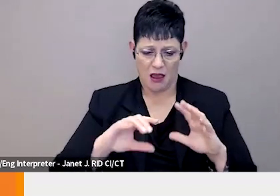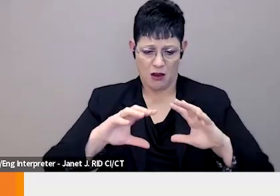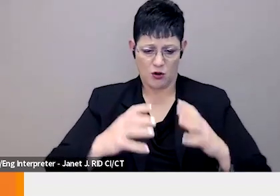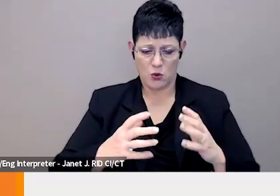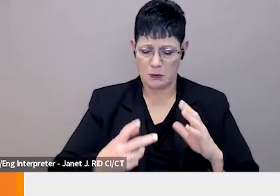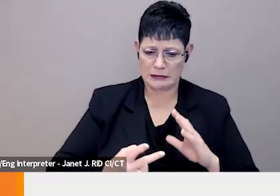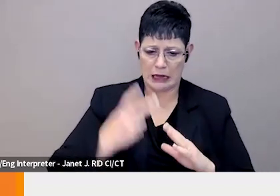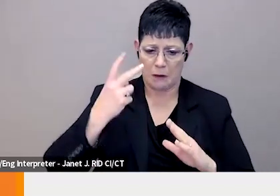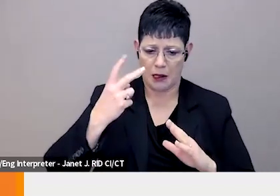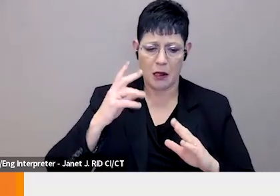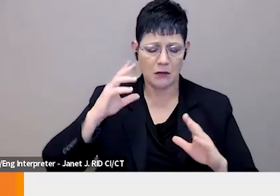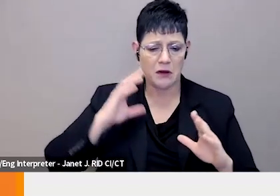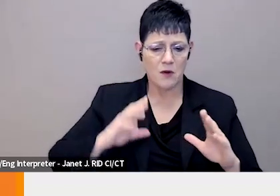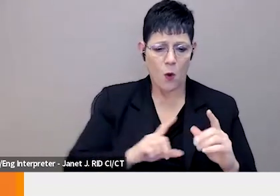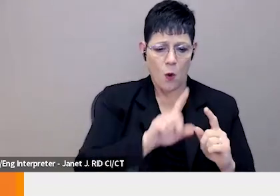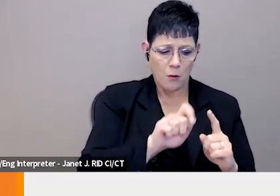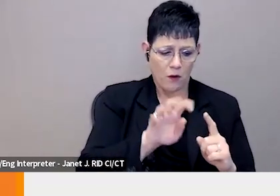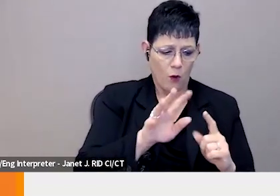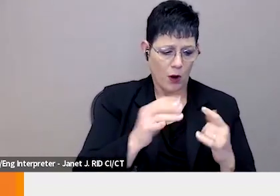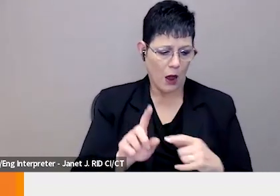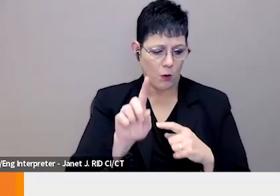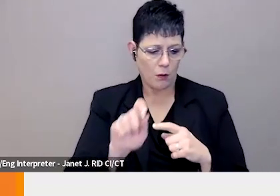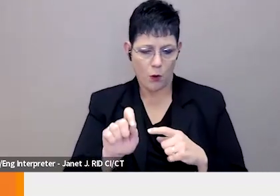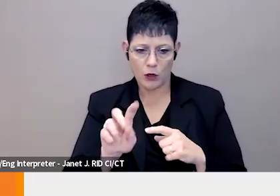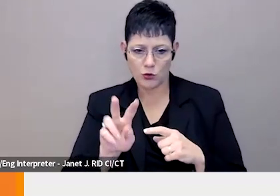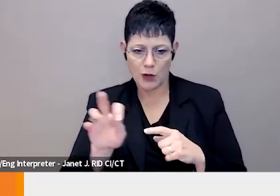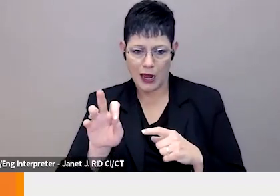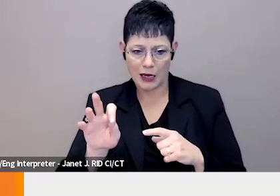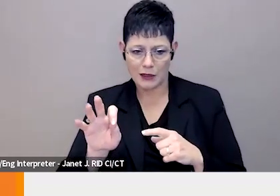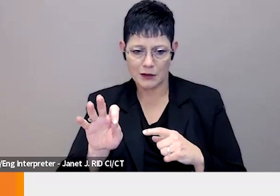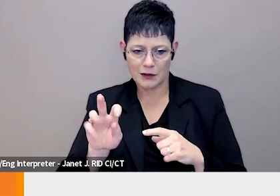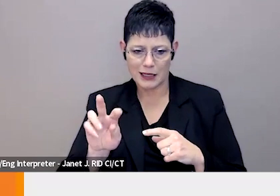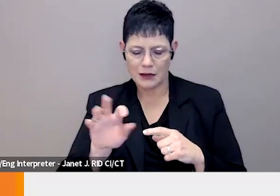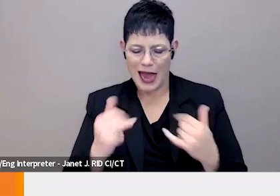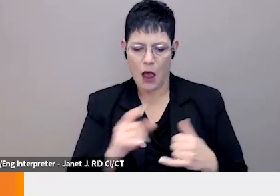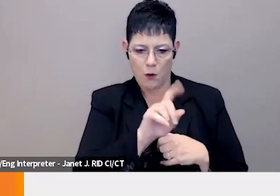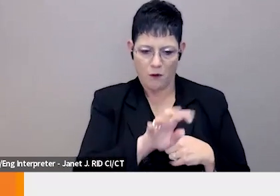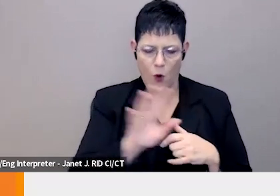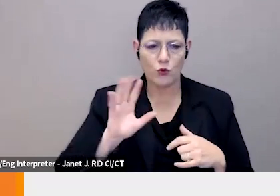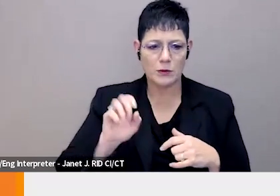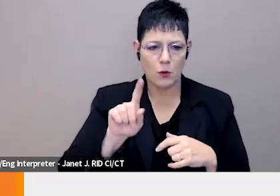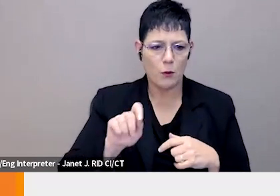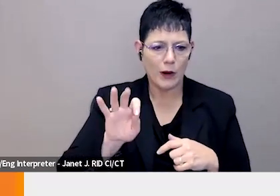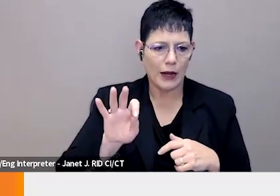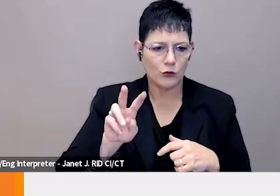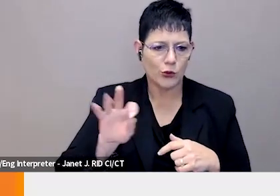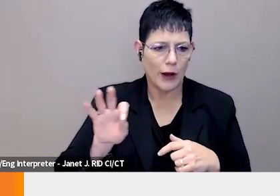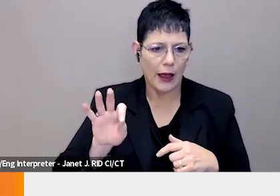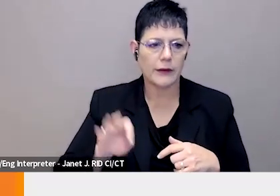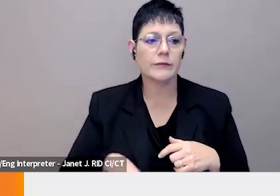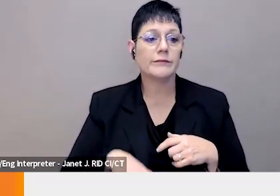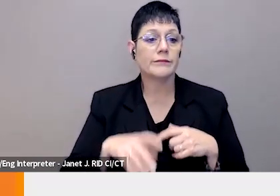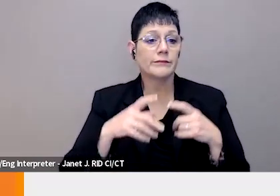from 1.4 to 2.9 million. And per PHI's projections, they're going to be an